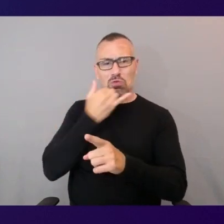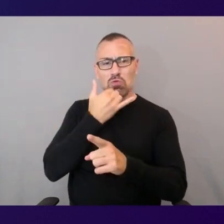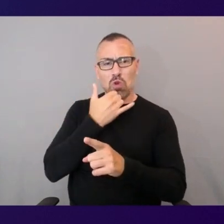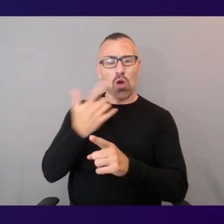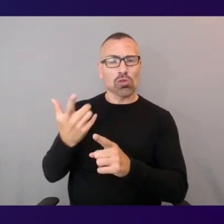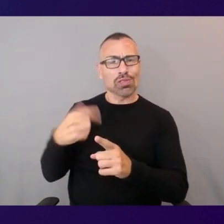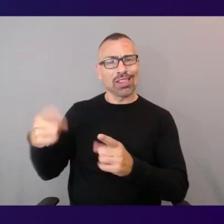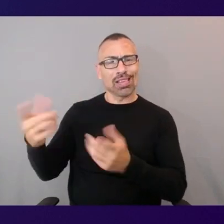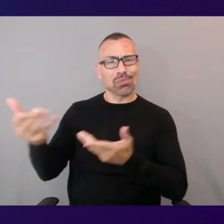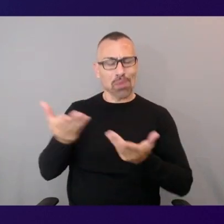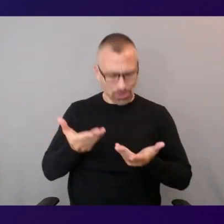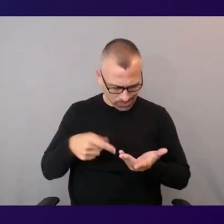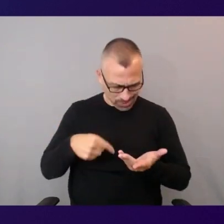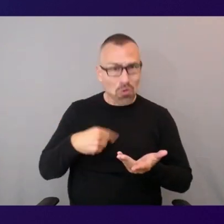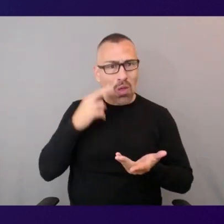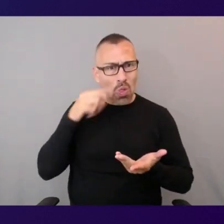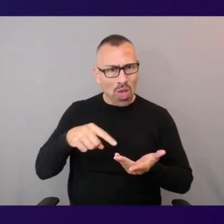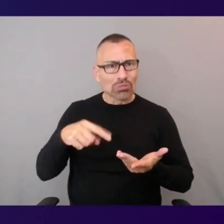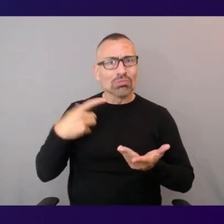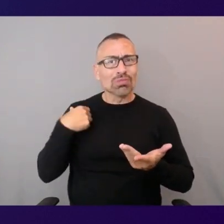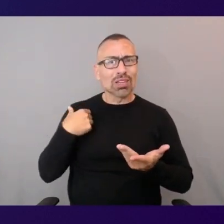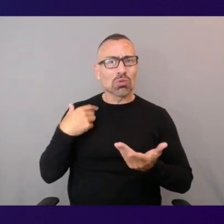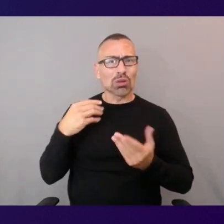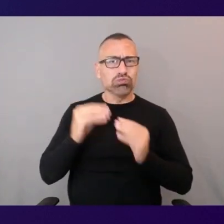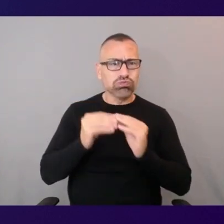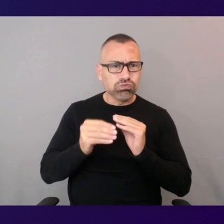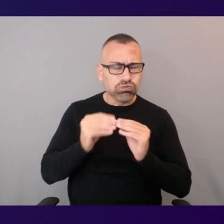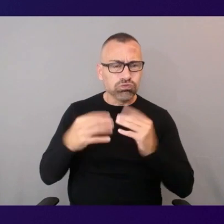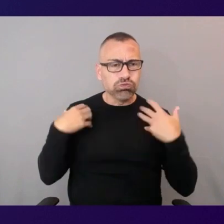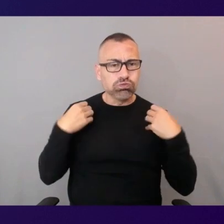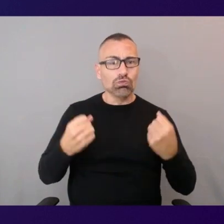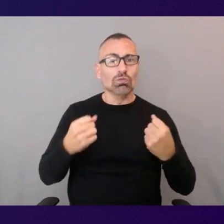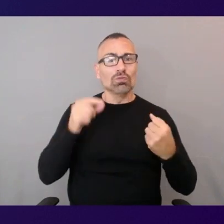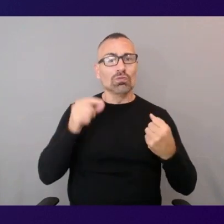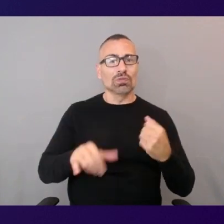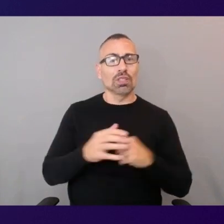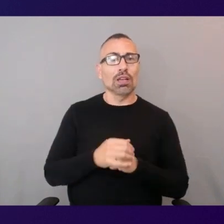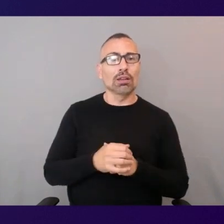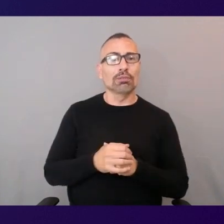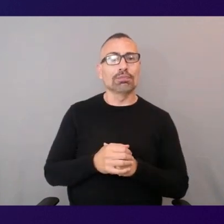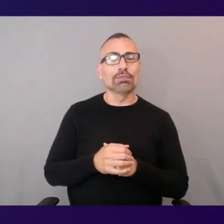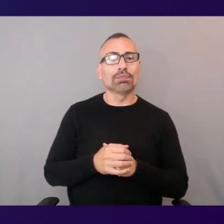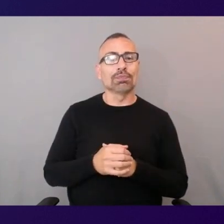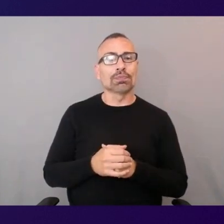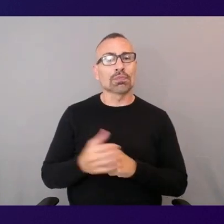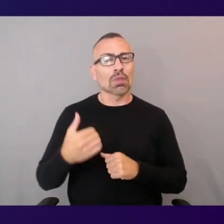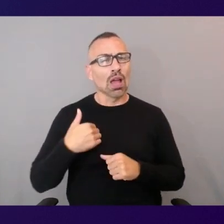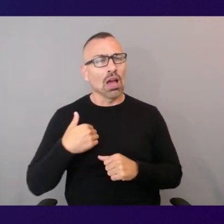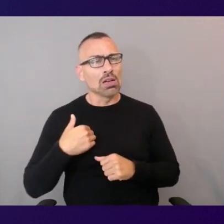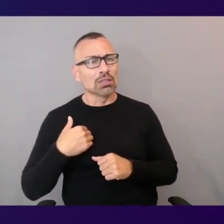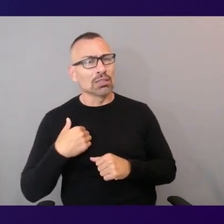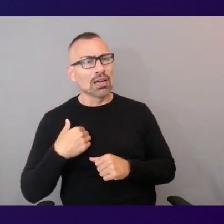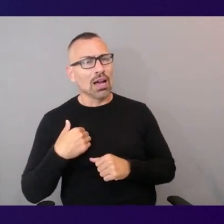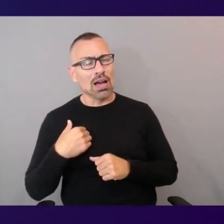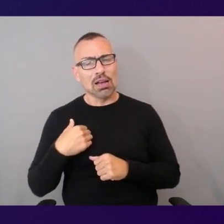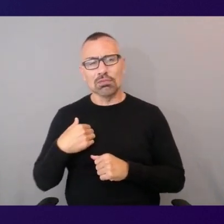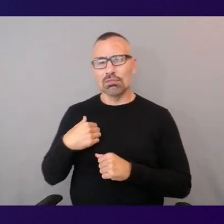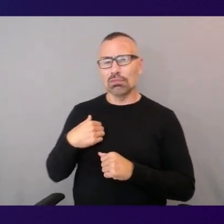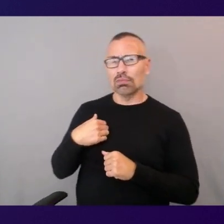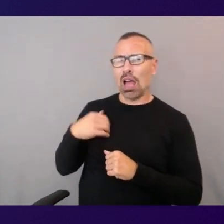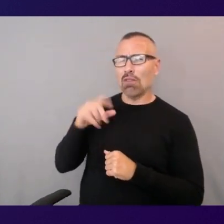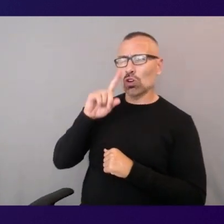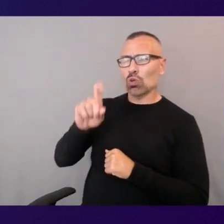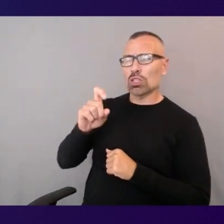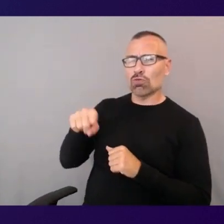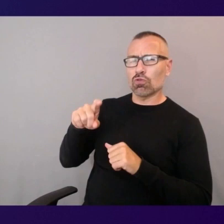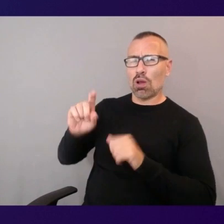right? Now, Andrew, I actually had a chat question from last session that I didn't get to ask. We ran out of time,